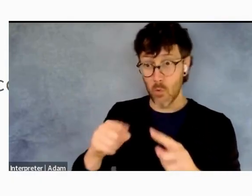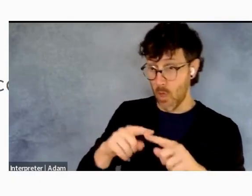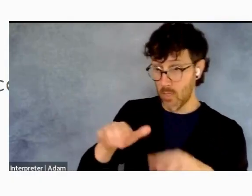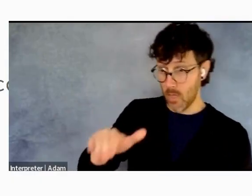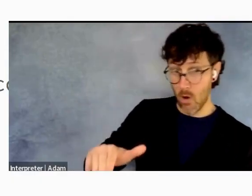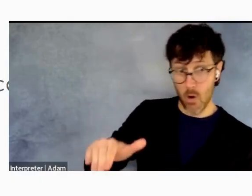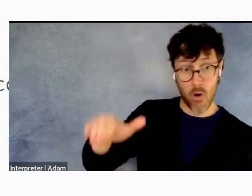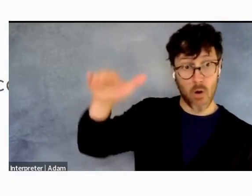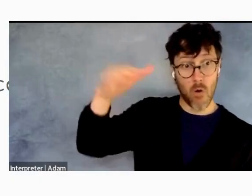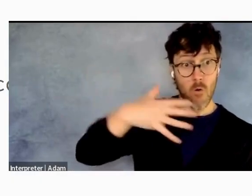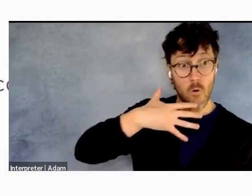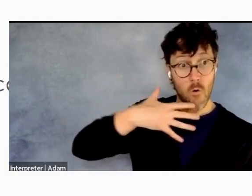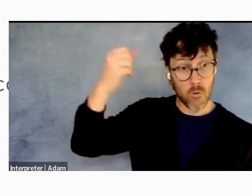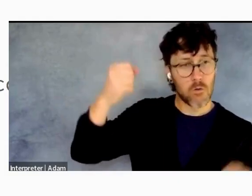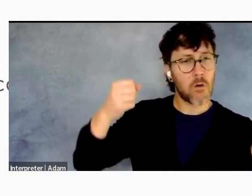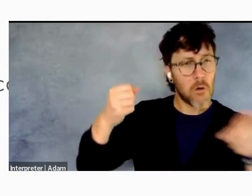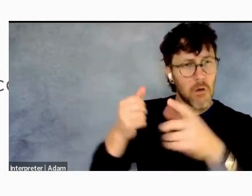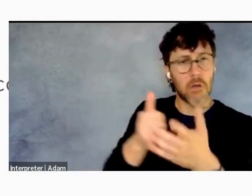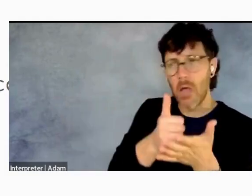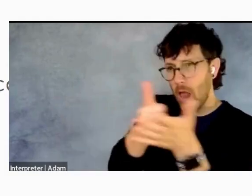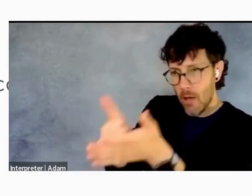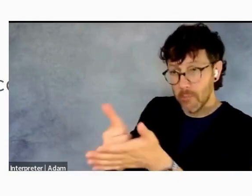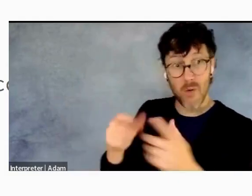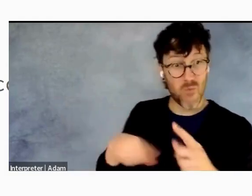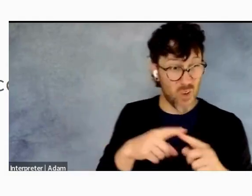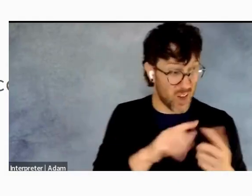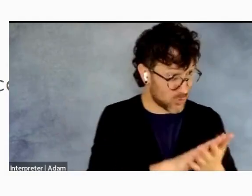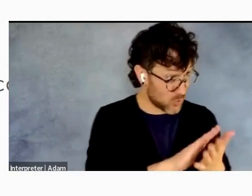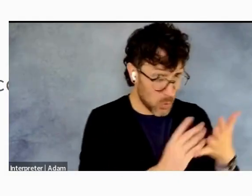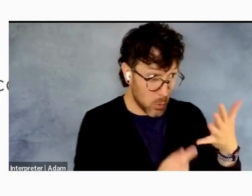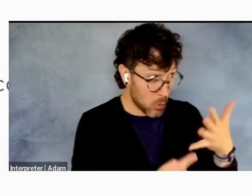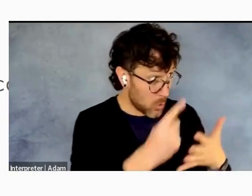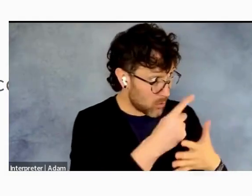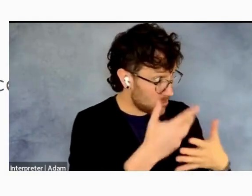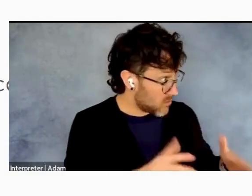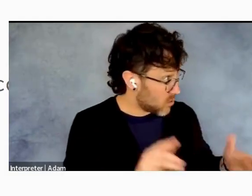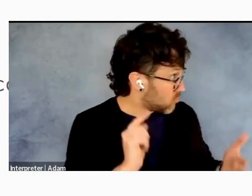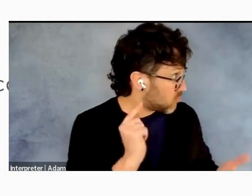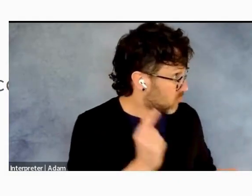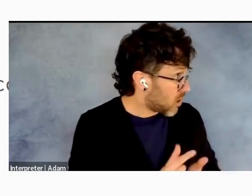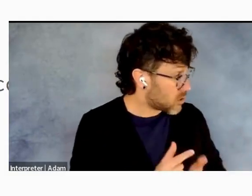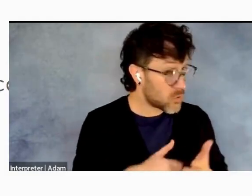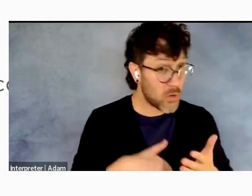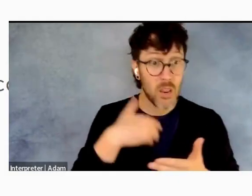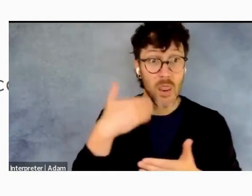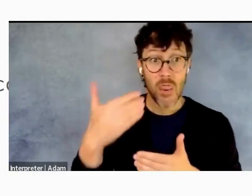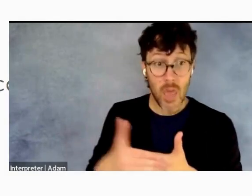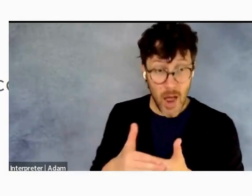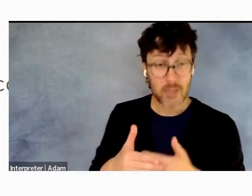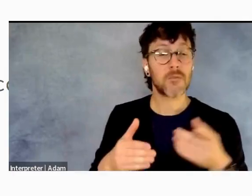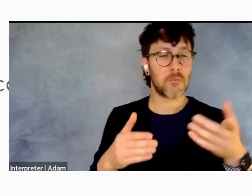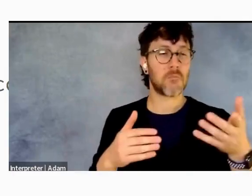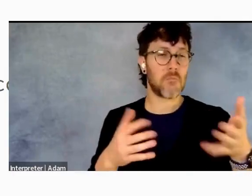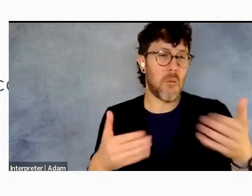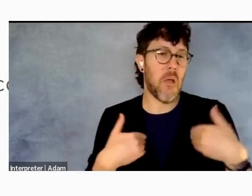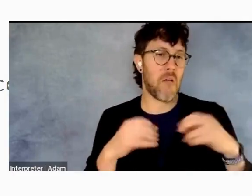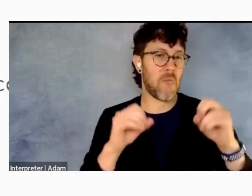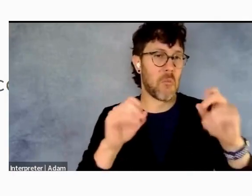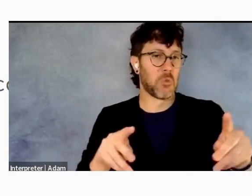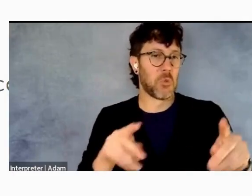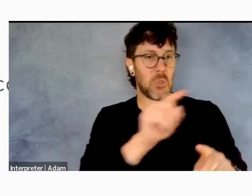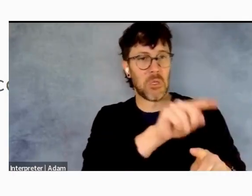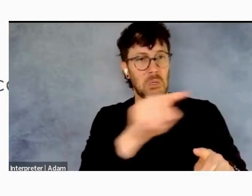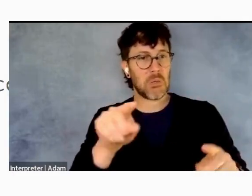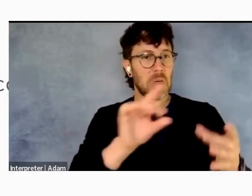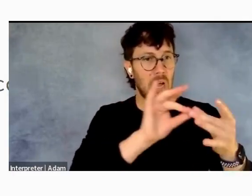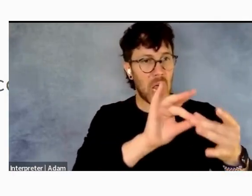older and leave school and are thinking about what the next steps are after that. So having those connections in the